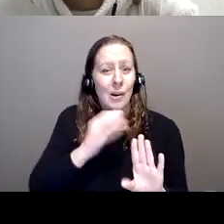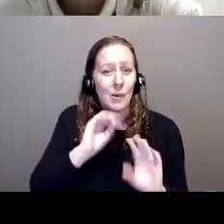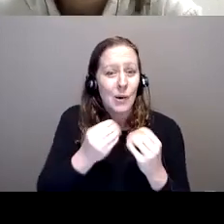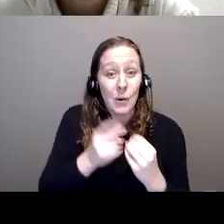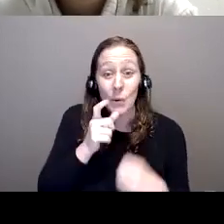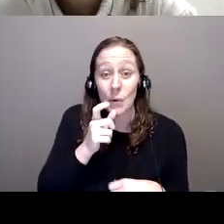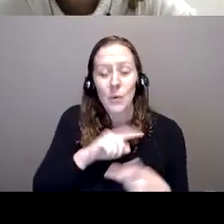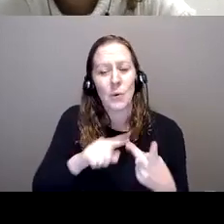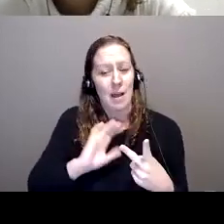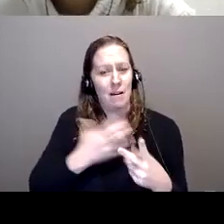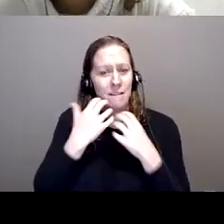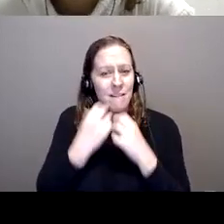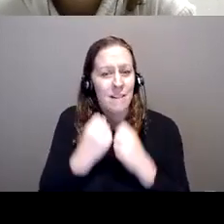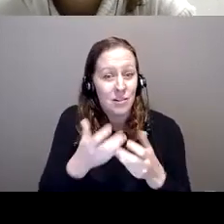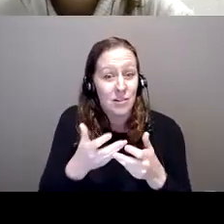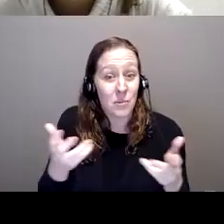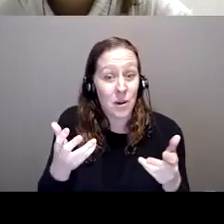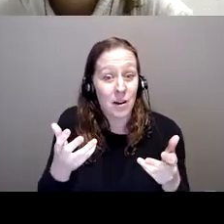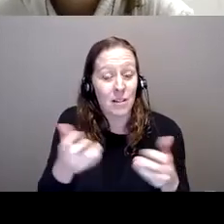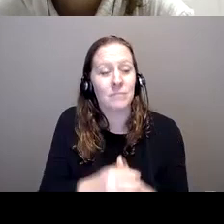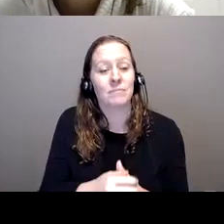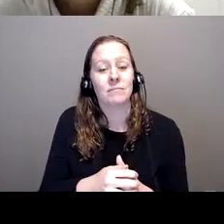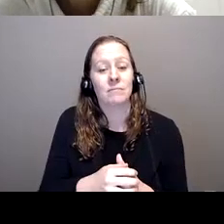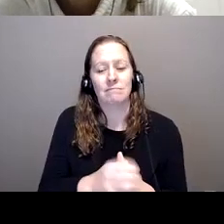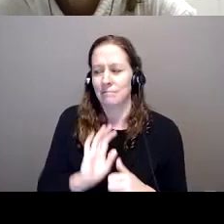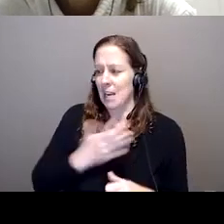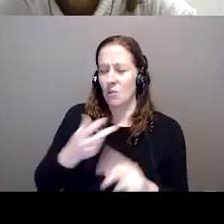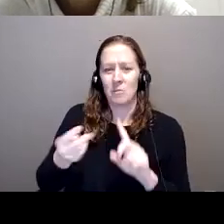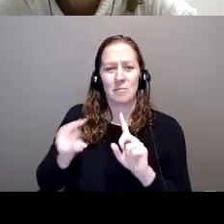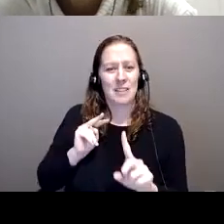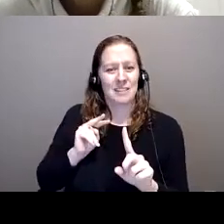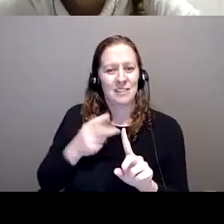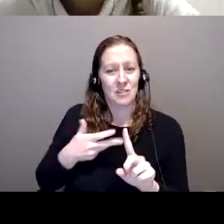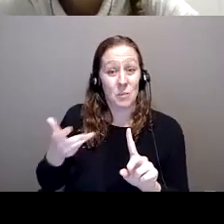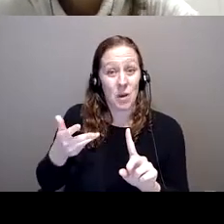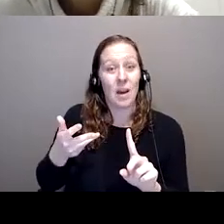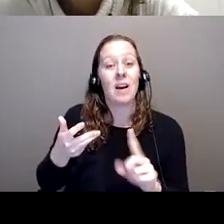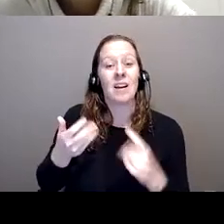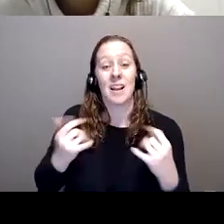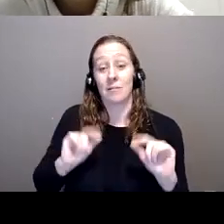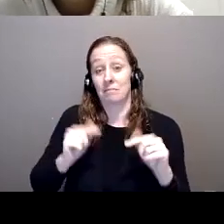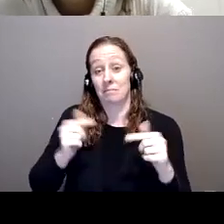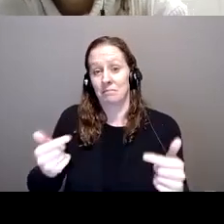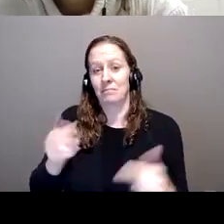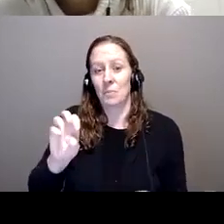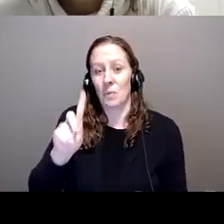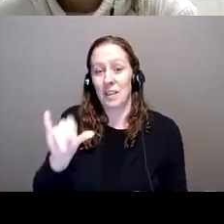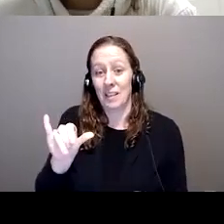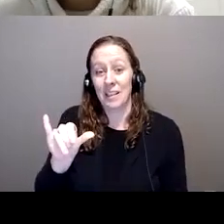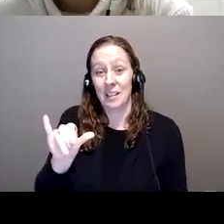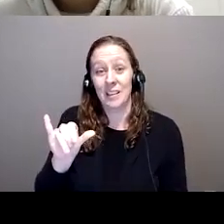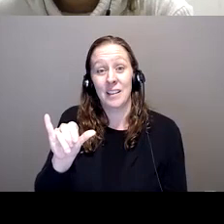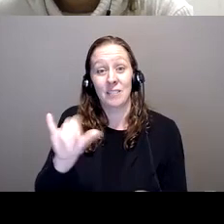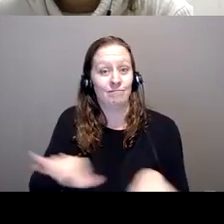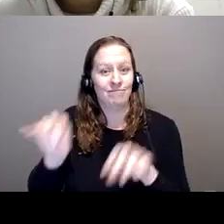we value, sort of the perspectives in which we come from. And then I'll pass it over to Wendy to take it